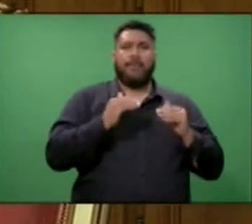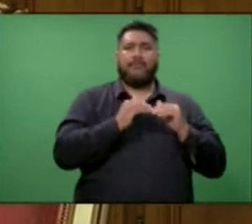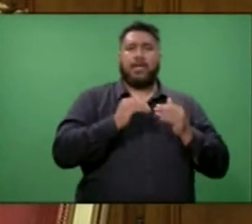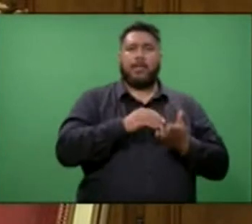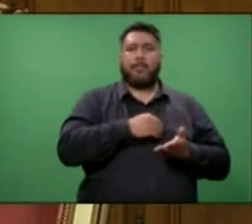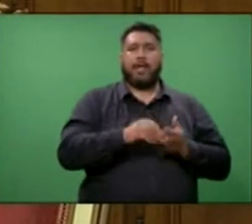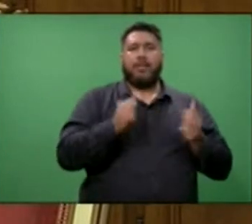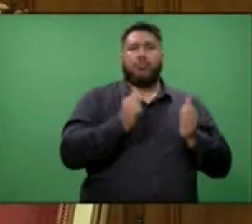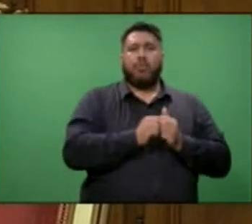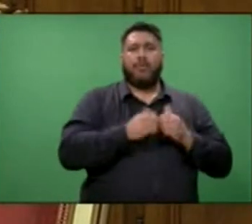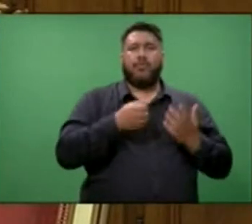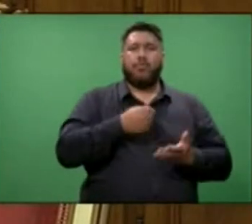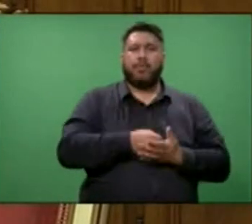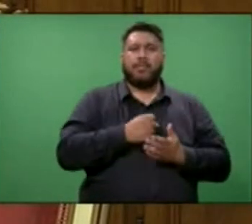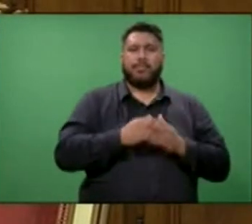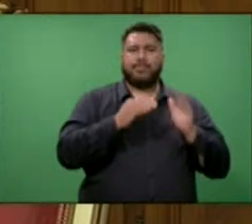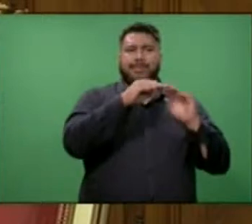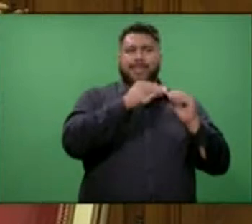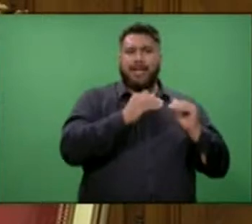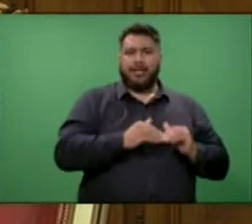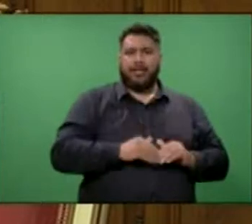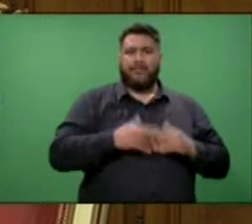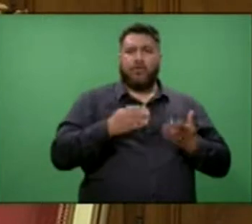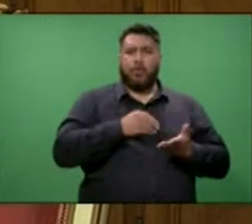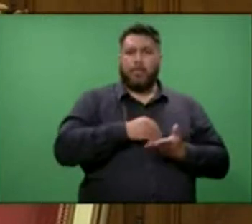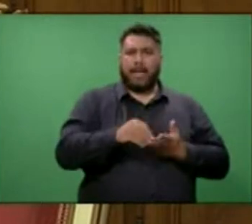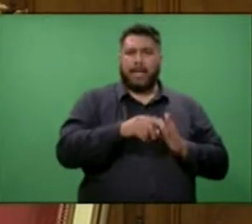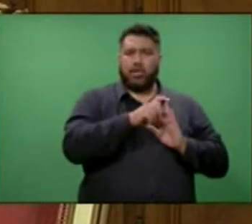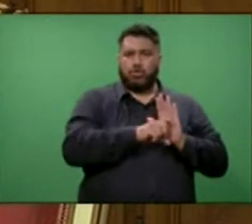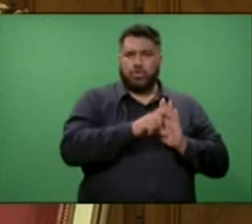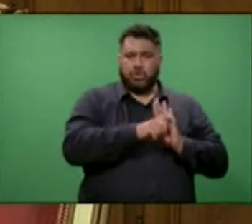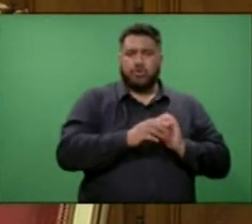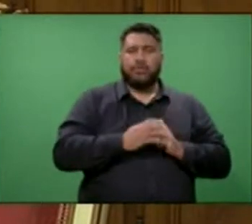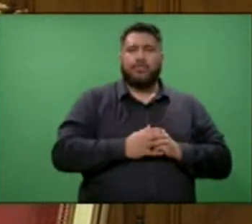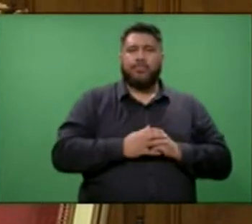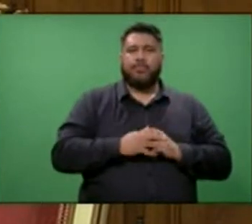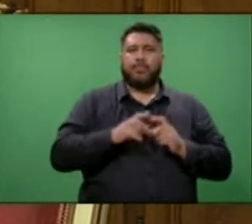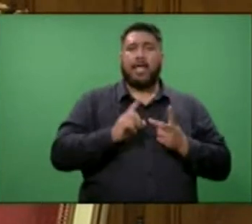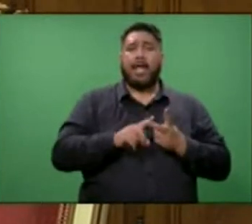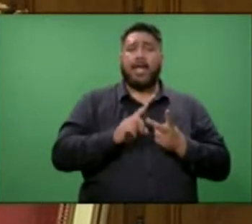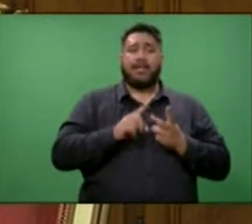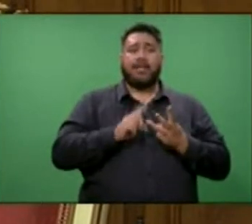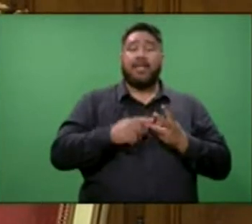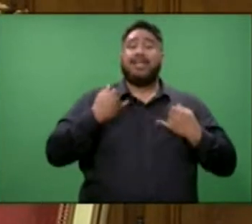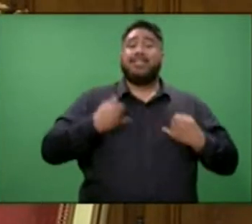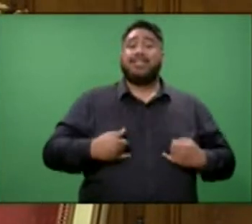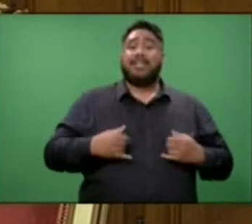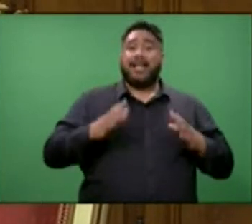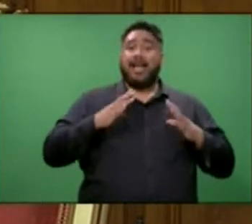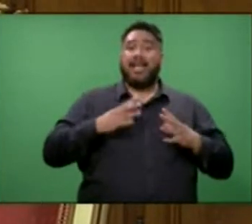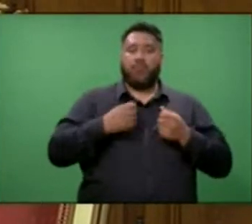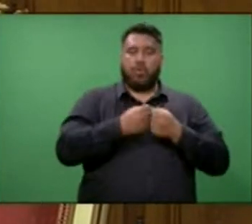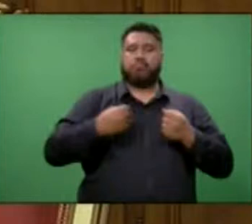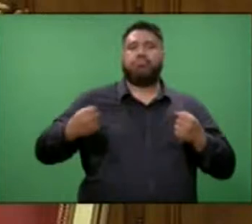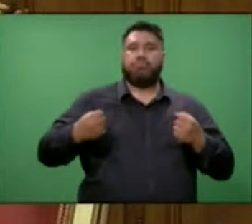set minimum standards for pay and conditions, and extend sick leave provisions.